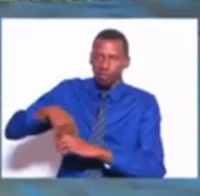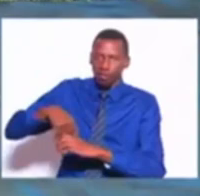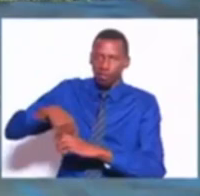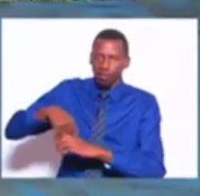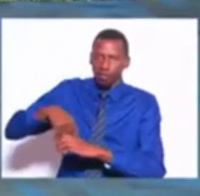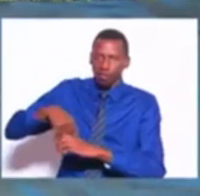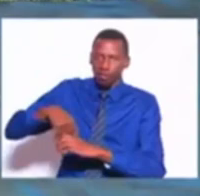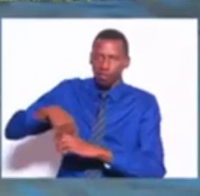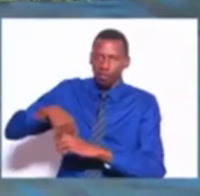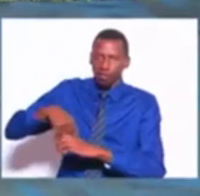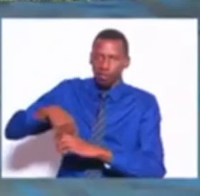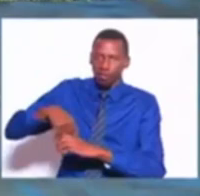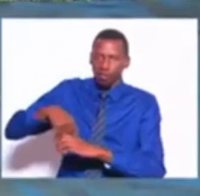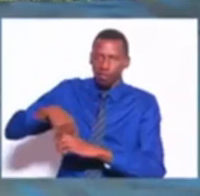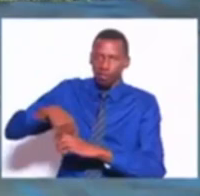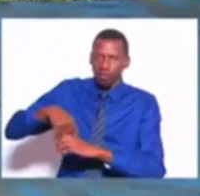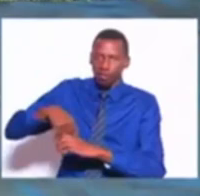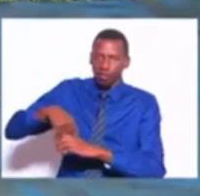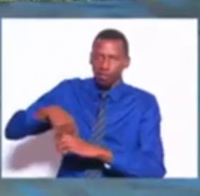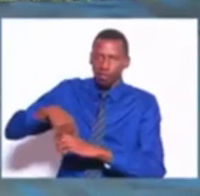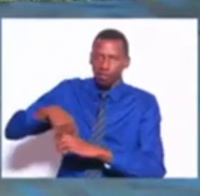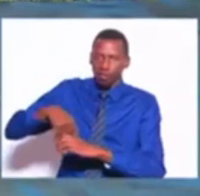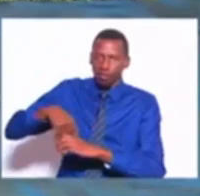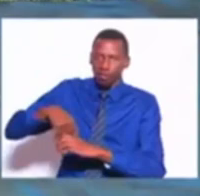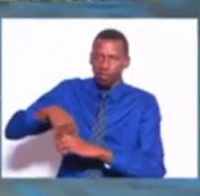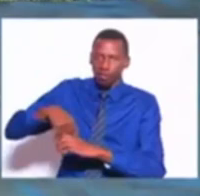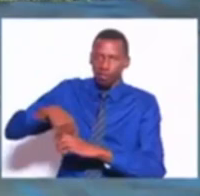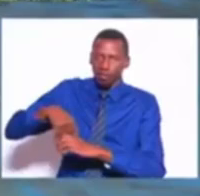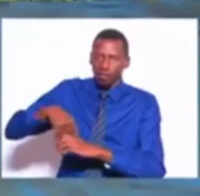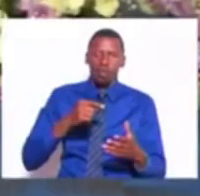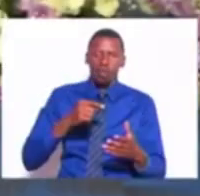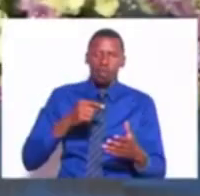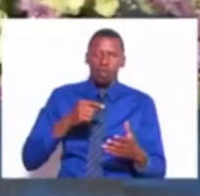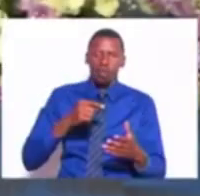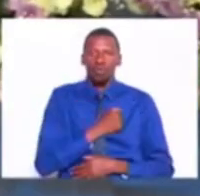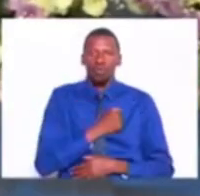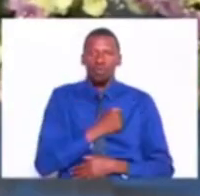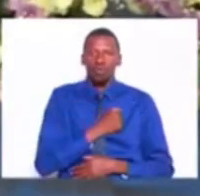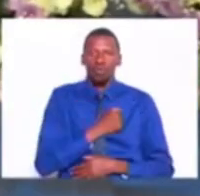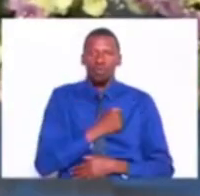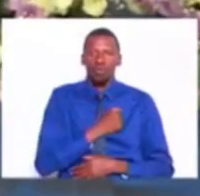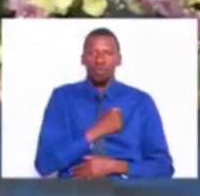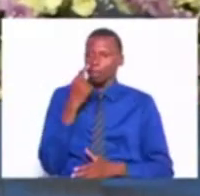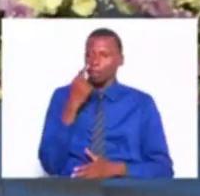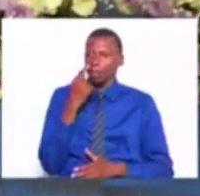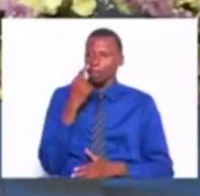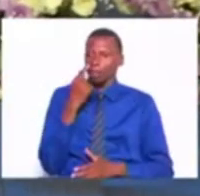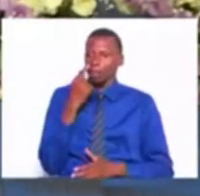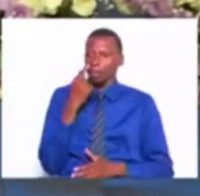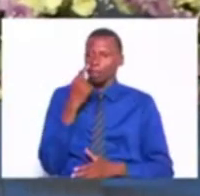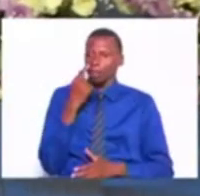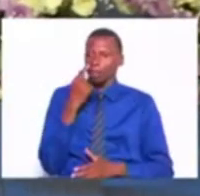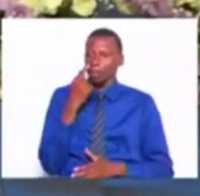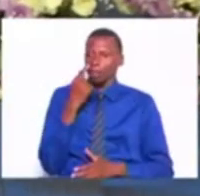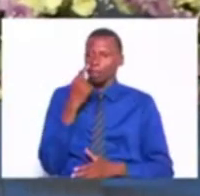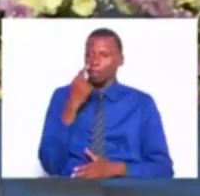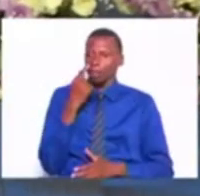I told you that we don't say sorry with our mouth, but we say sorry with our